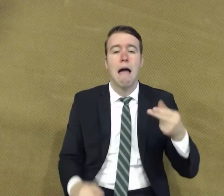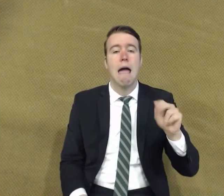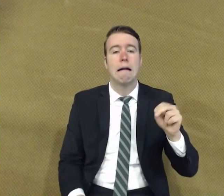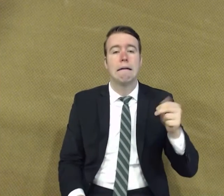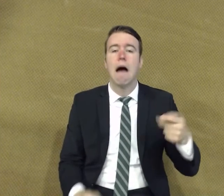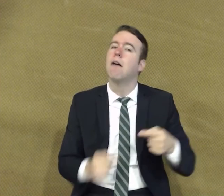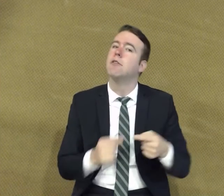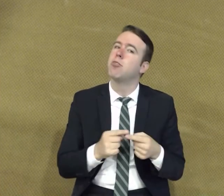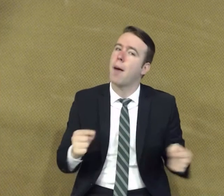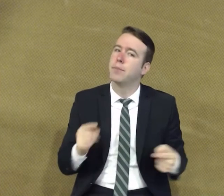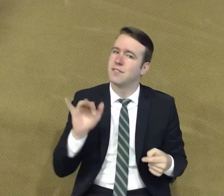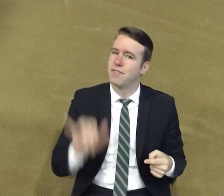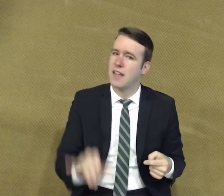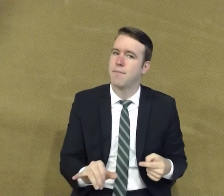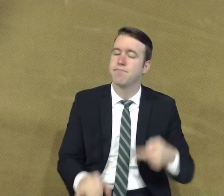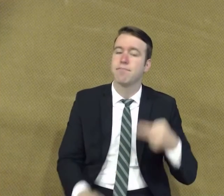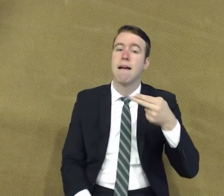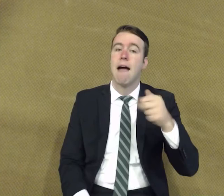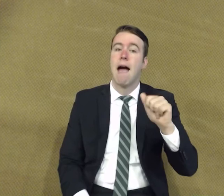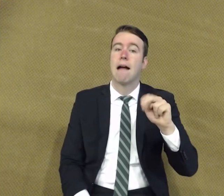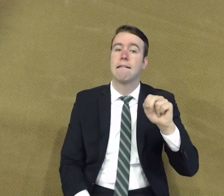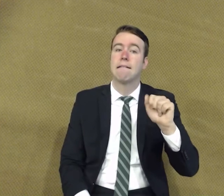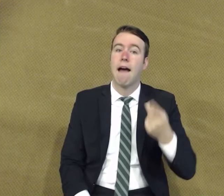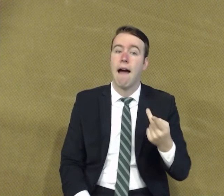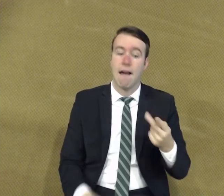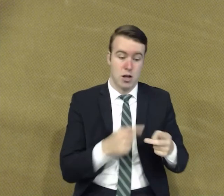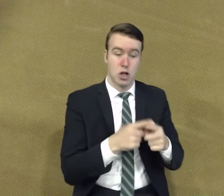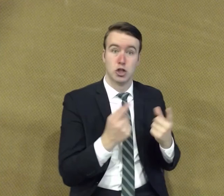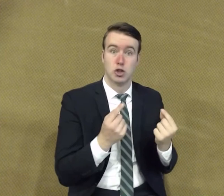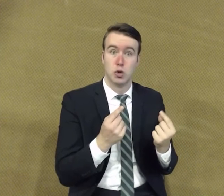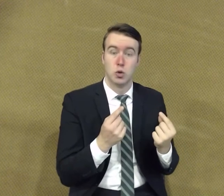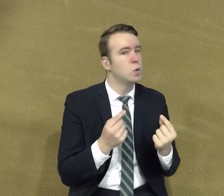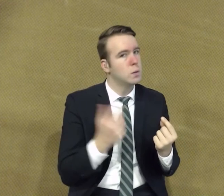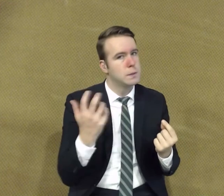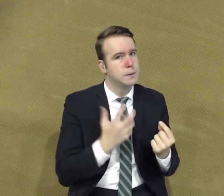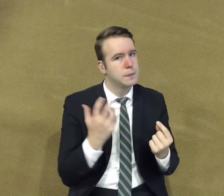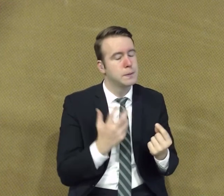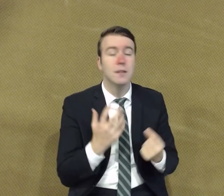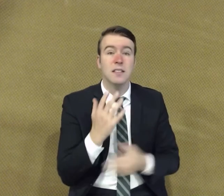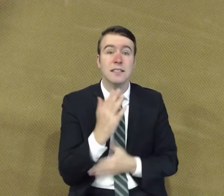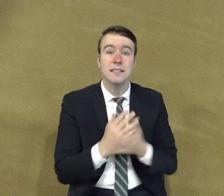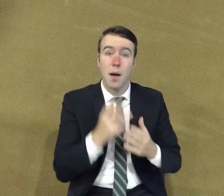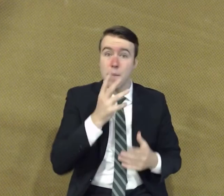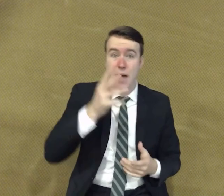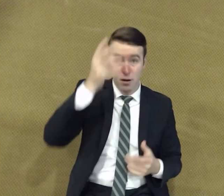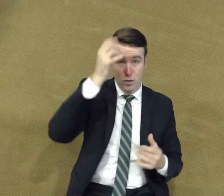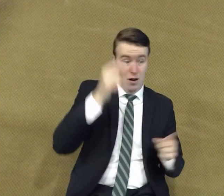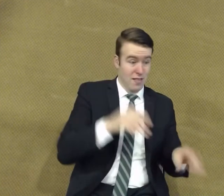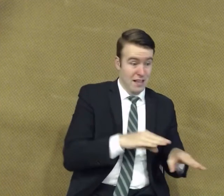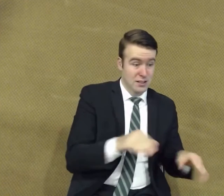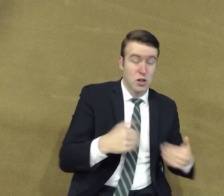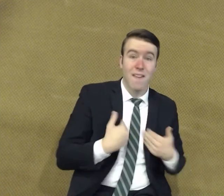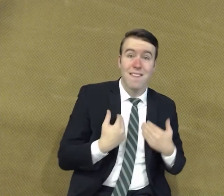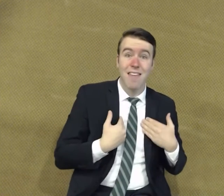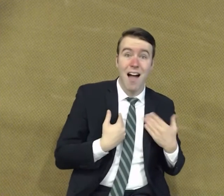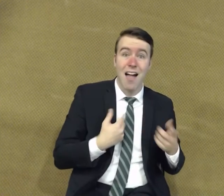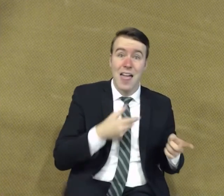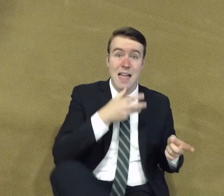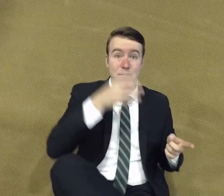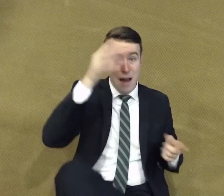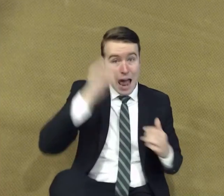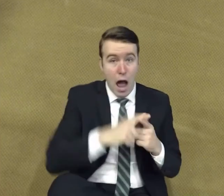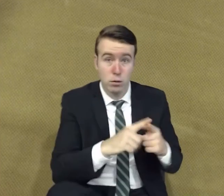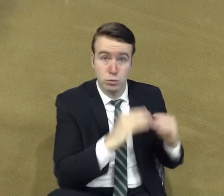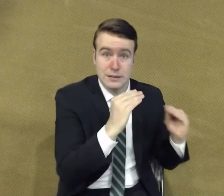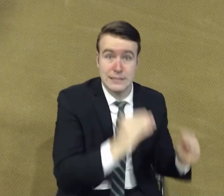of that. It's at the crossroads. There are parents right now, while children are still young, the way you teach them, what